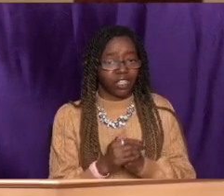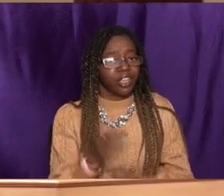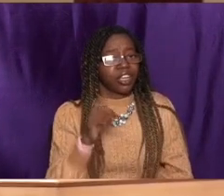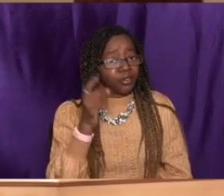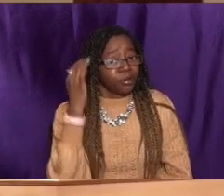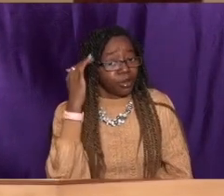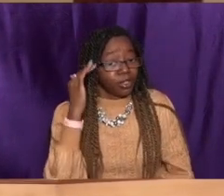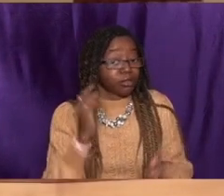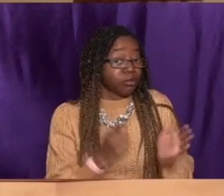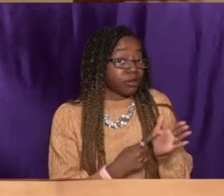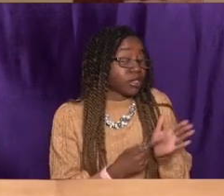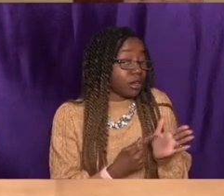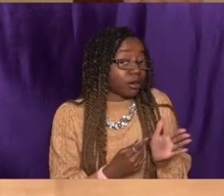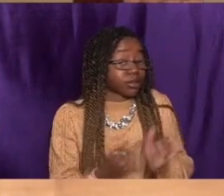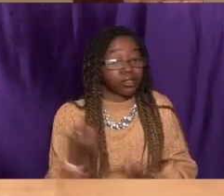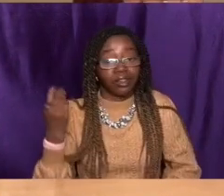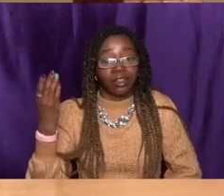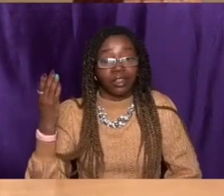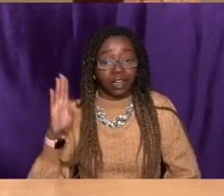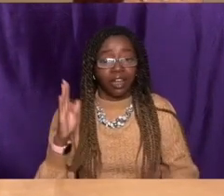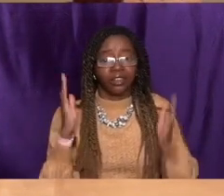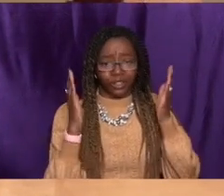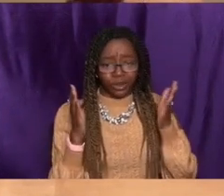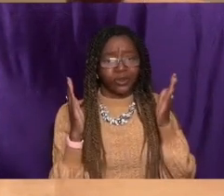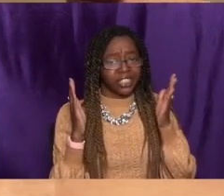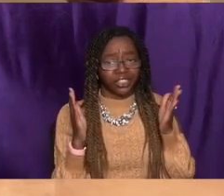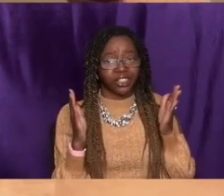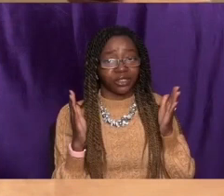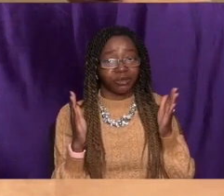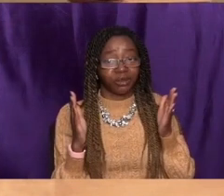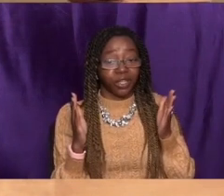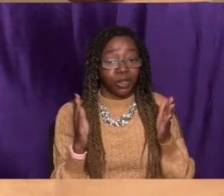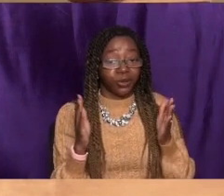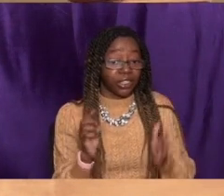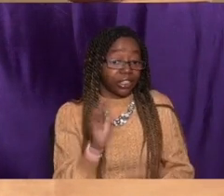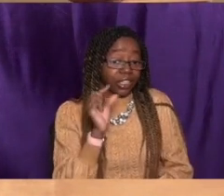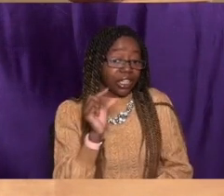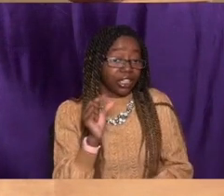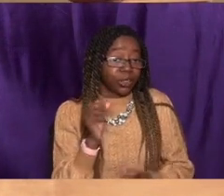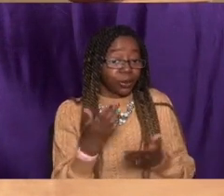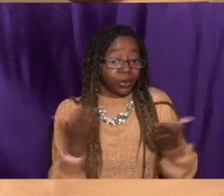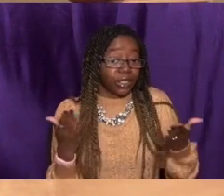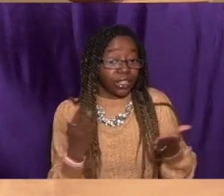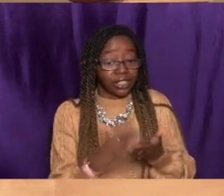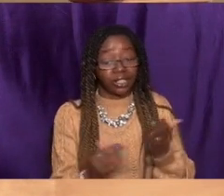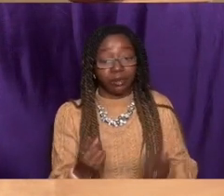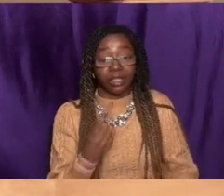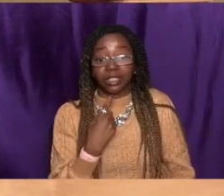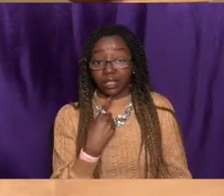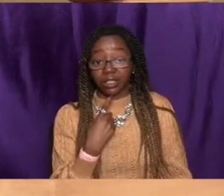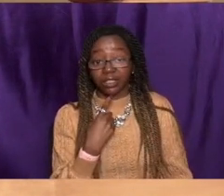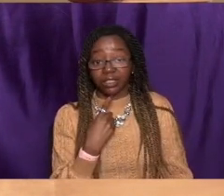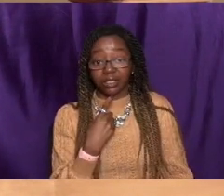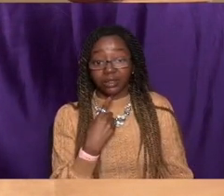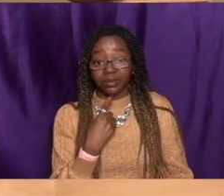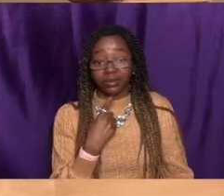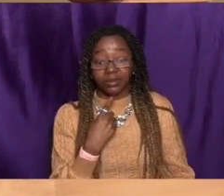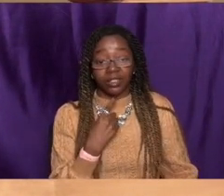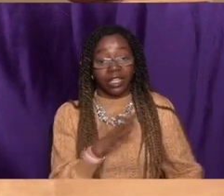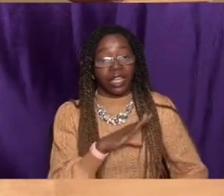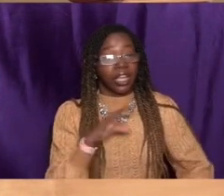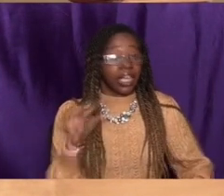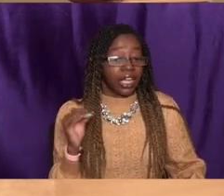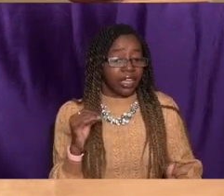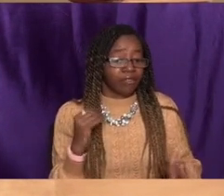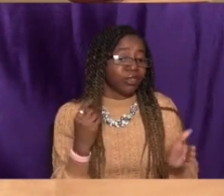that sometimes God gets your attention through just a little phrase that somebody says, an offhand remark that